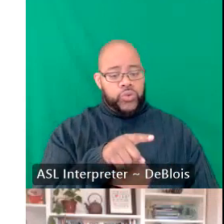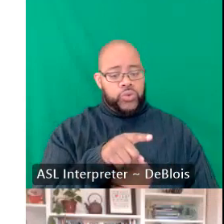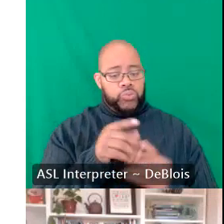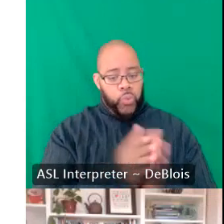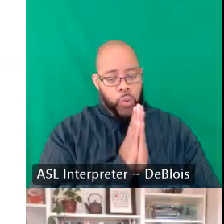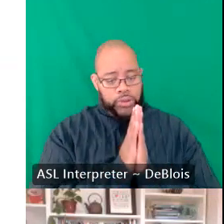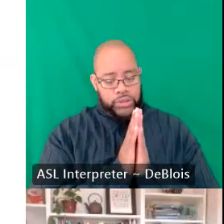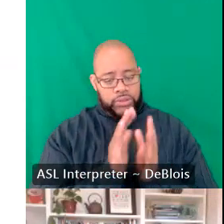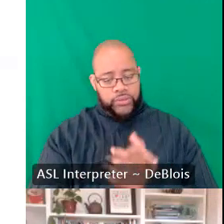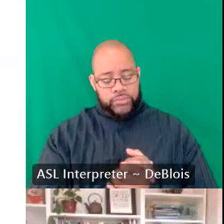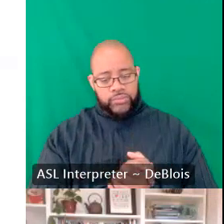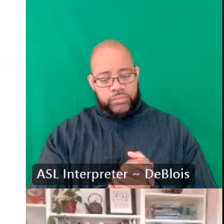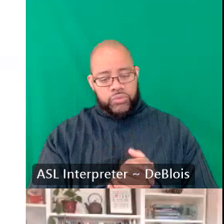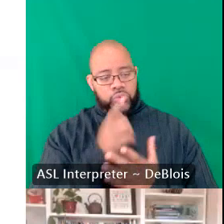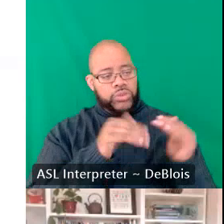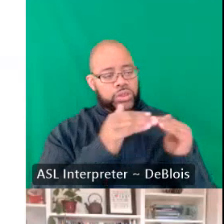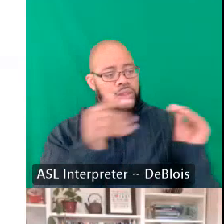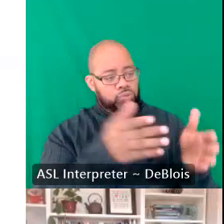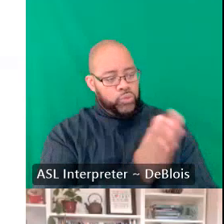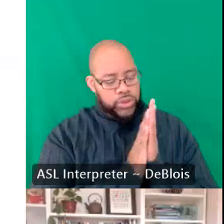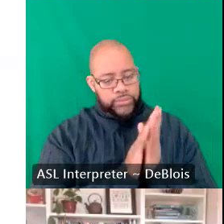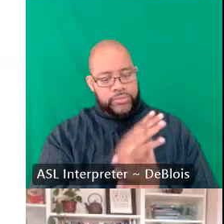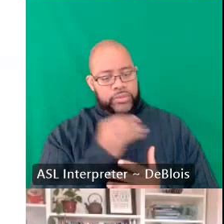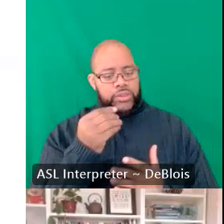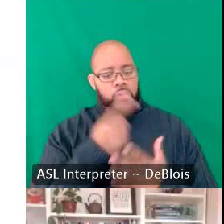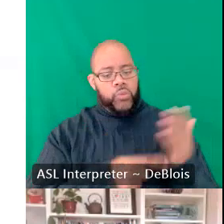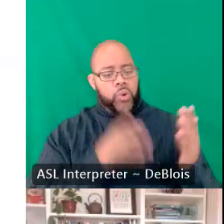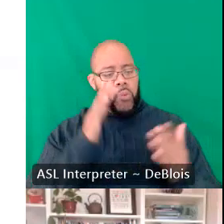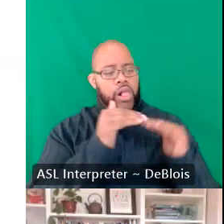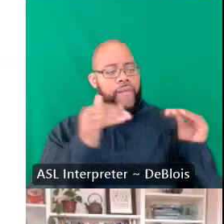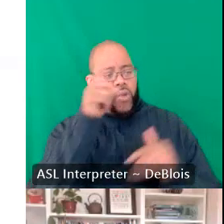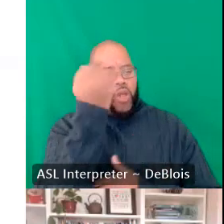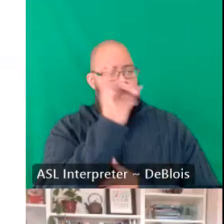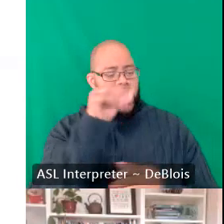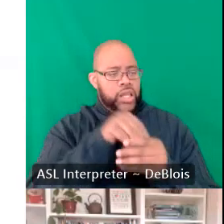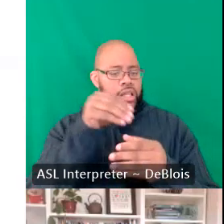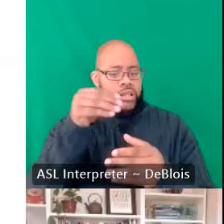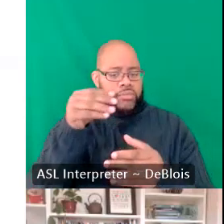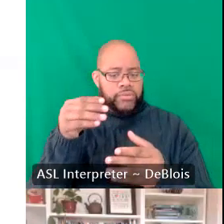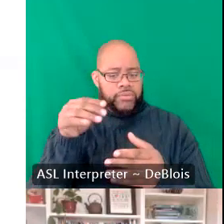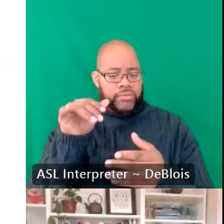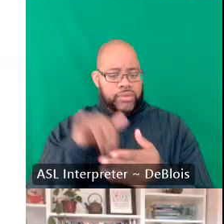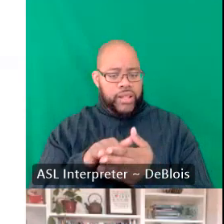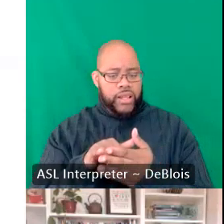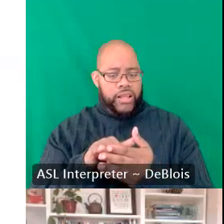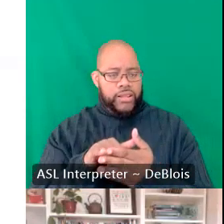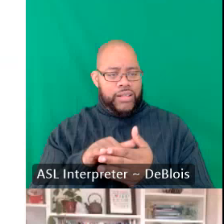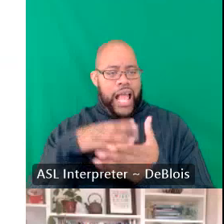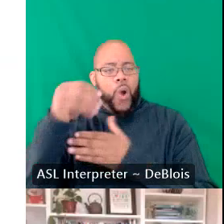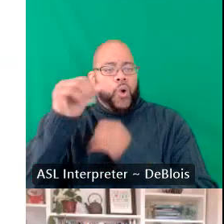requesting? What level are you requesting? And what will the levels look like in the out years for planning